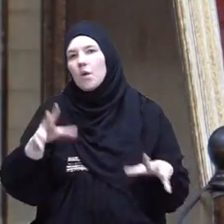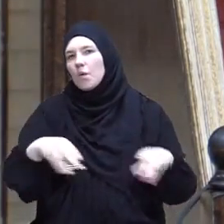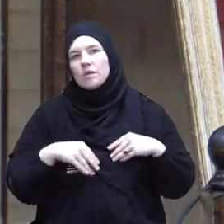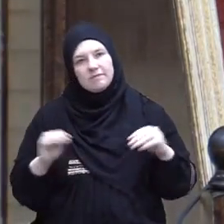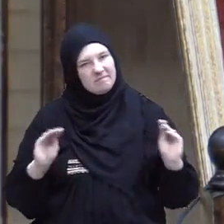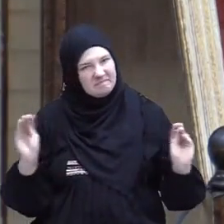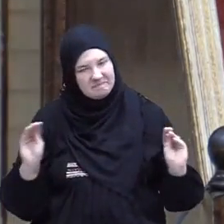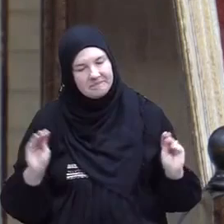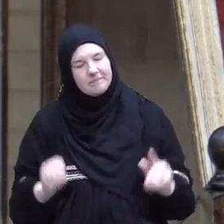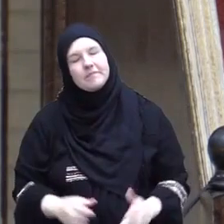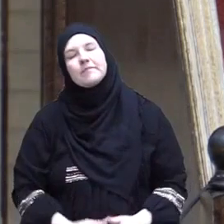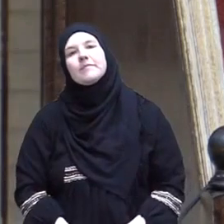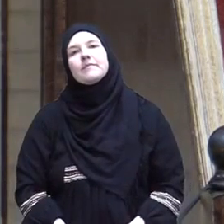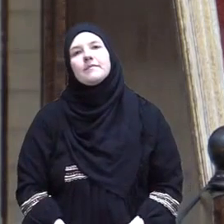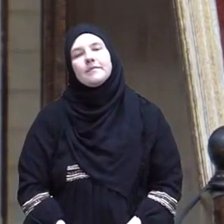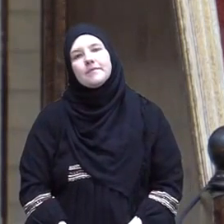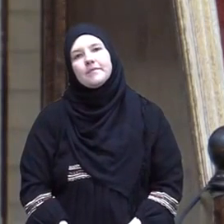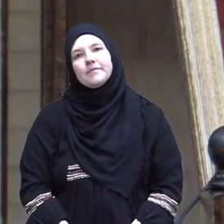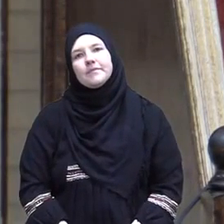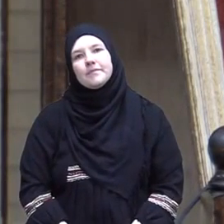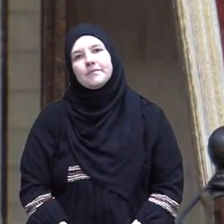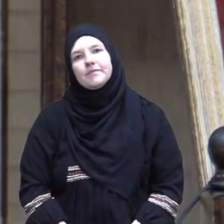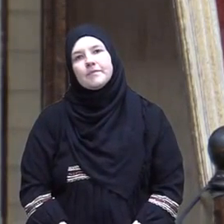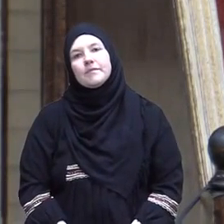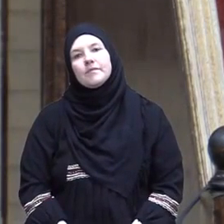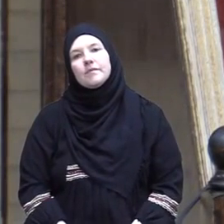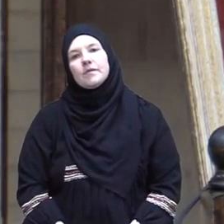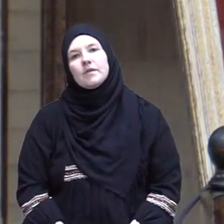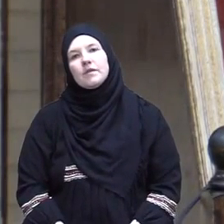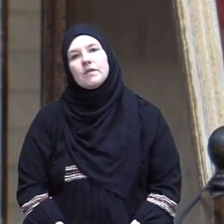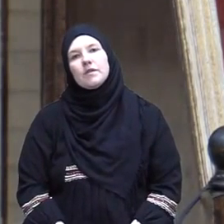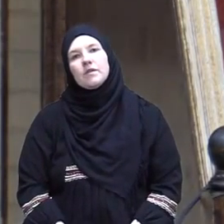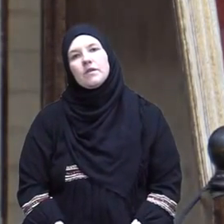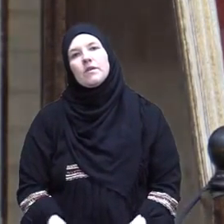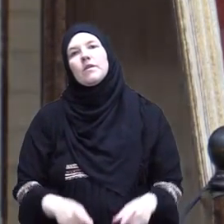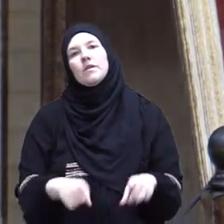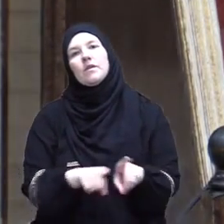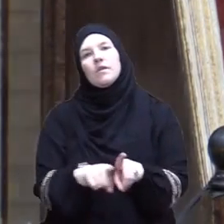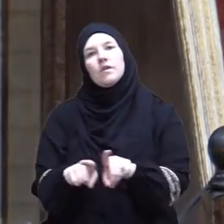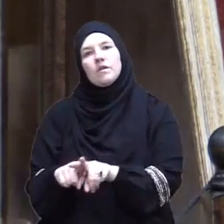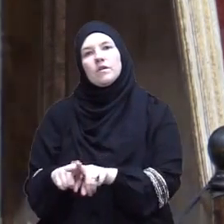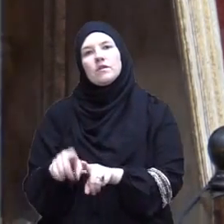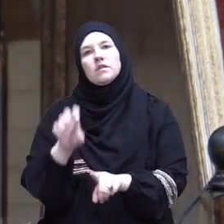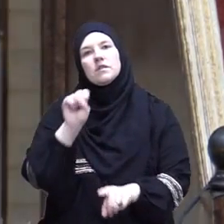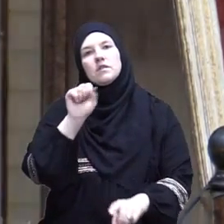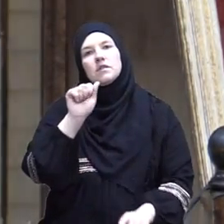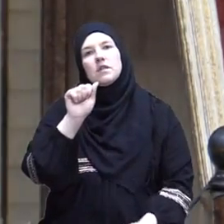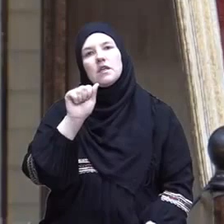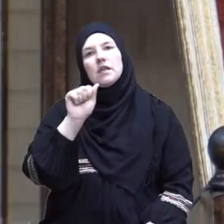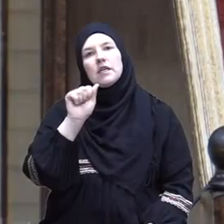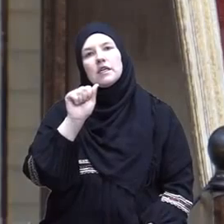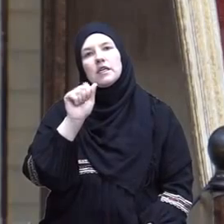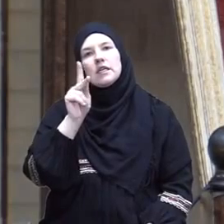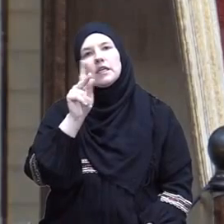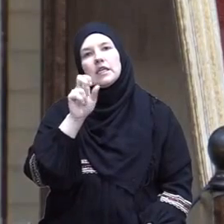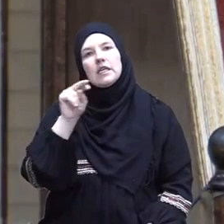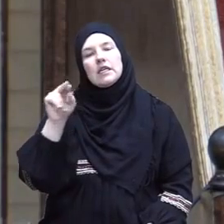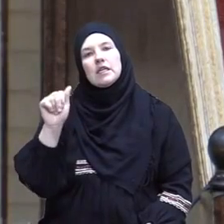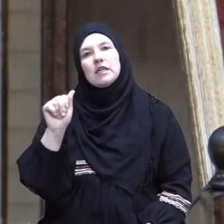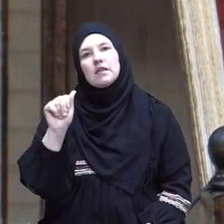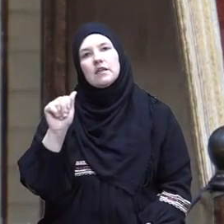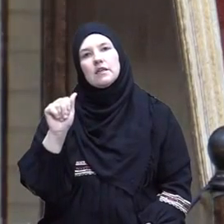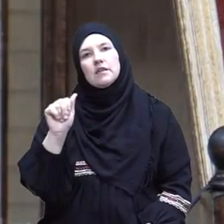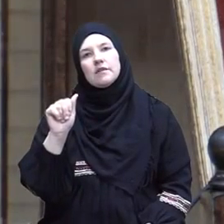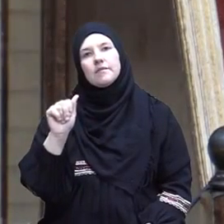Uskun sakana, also from it comes the word sakina, which is comfort